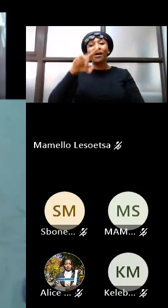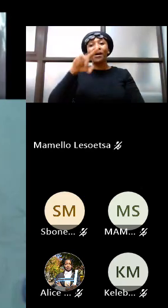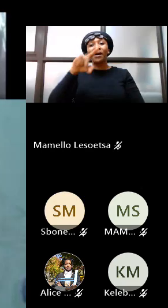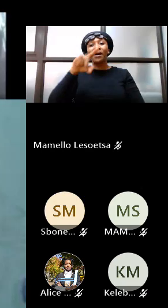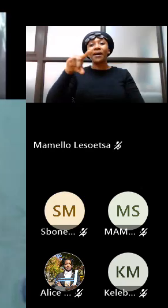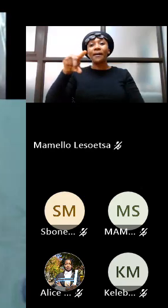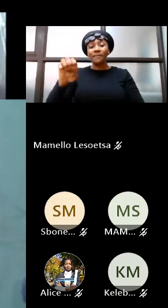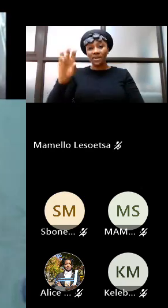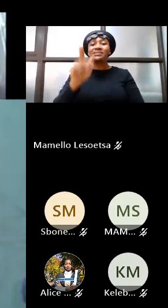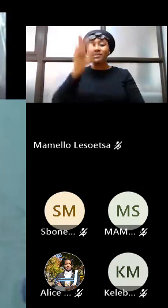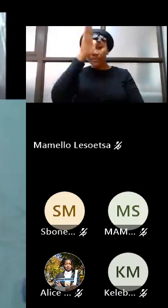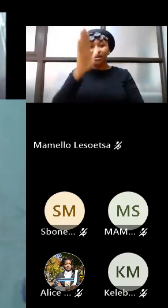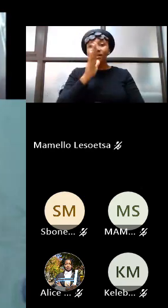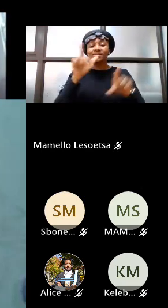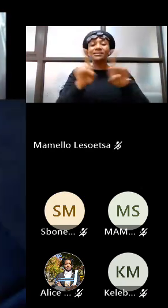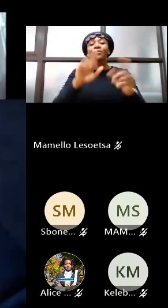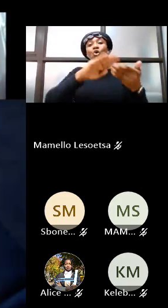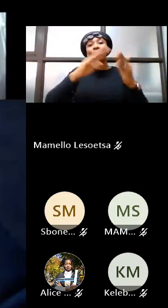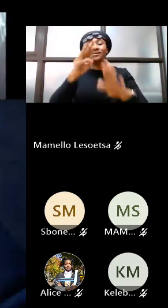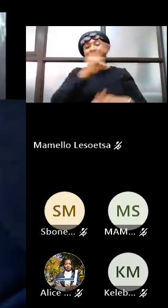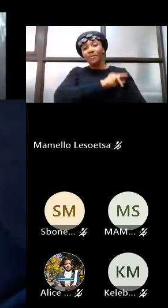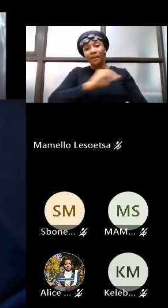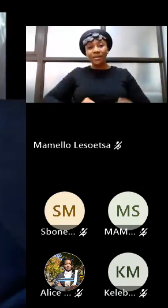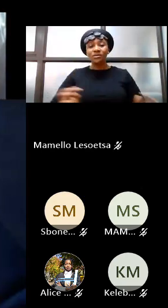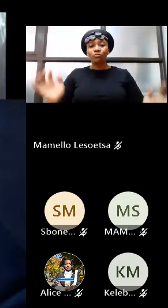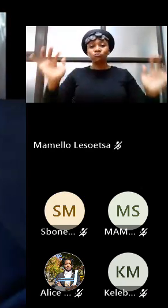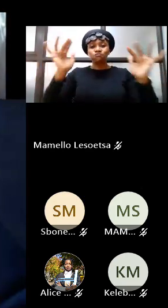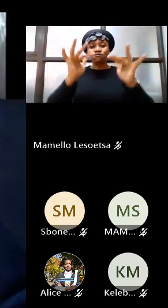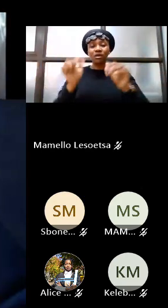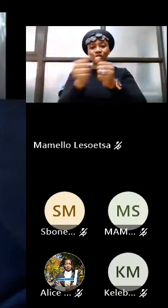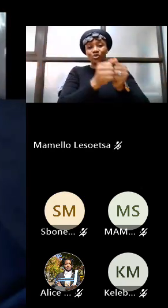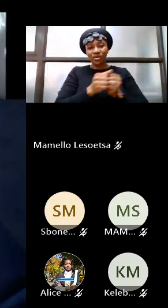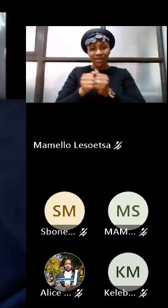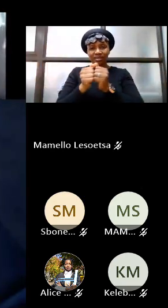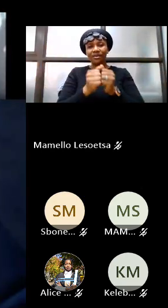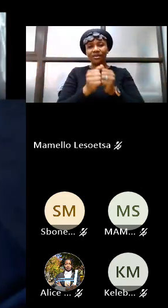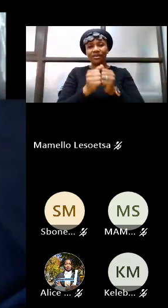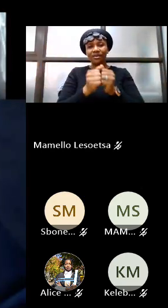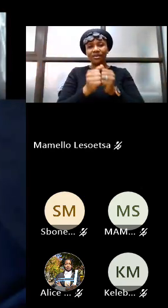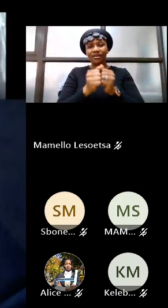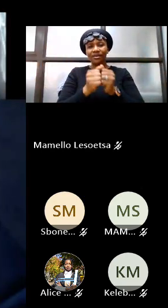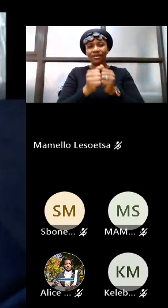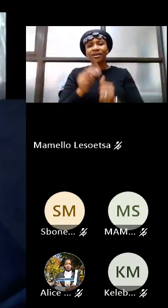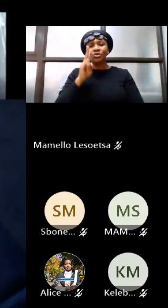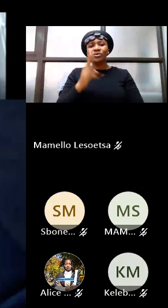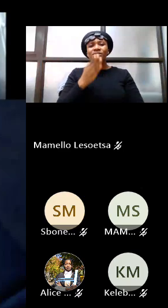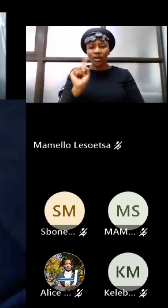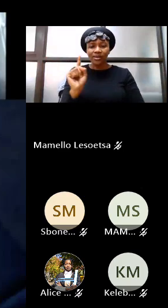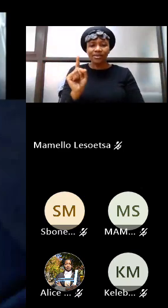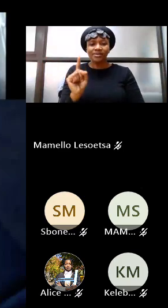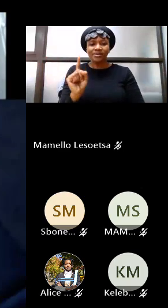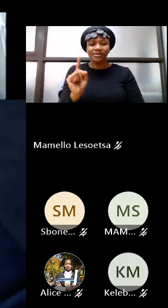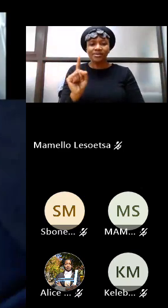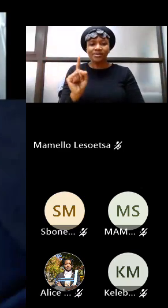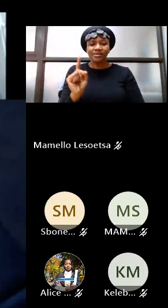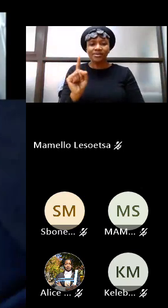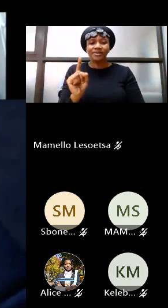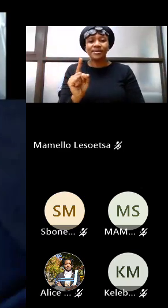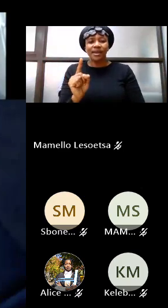and members of the community came together. And you see here, it had just some very few